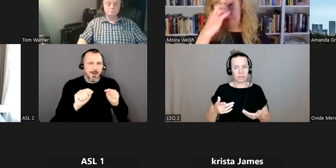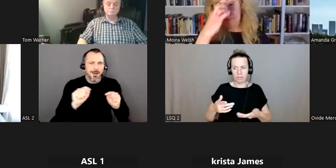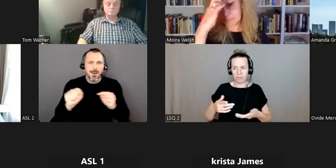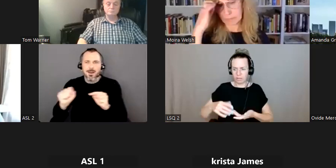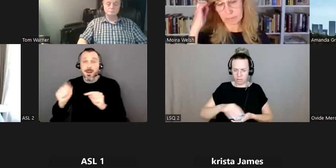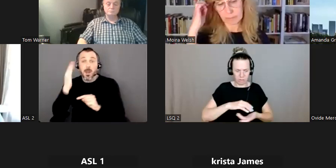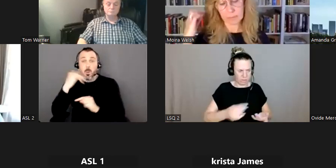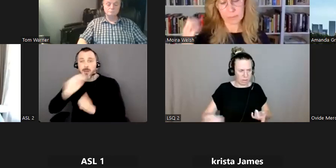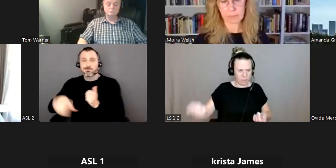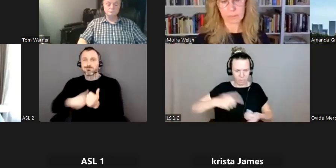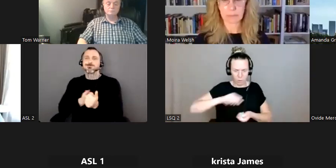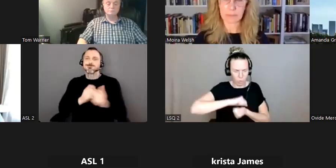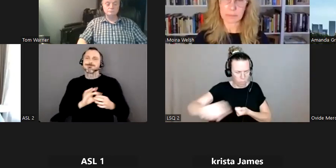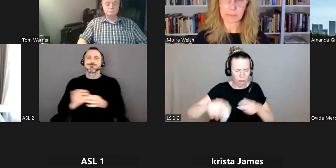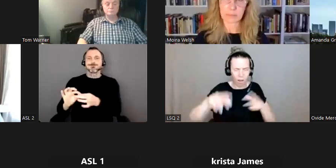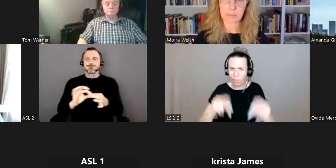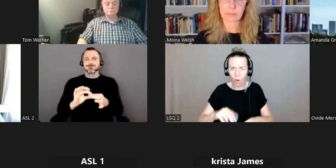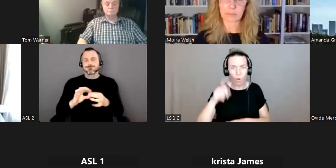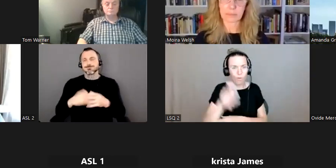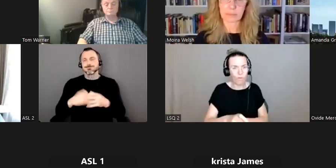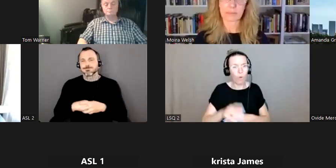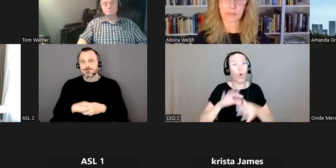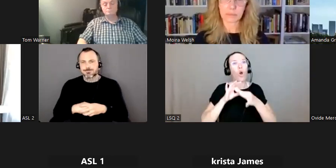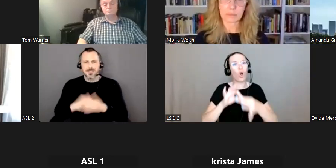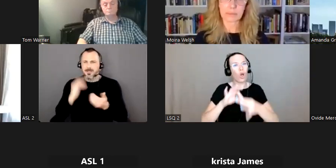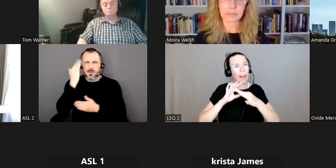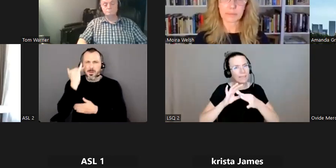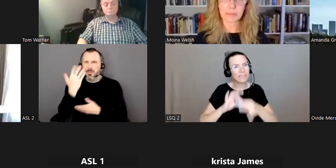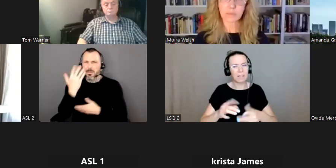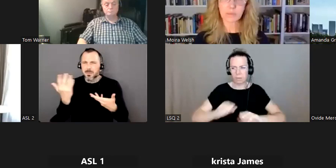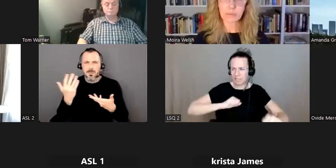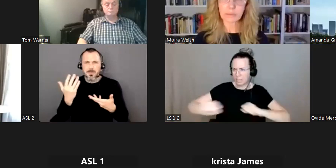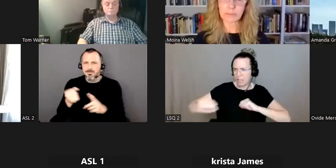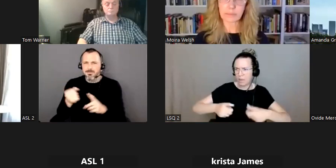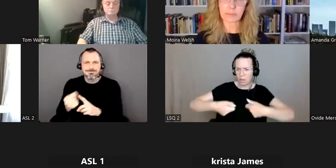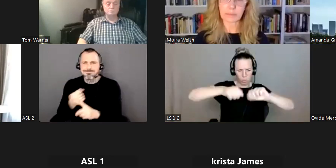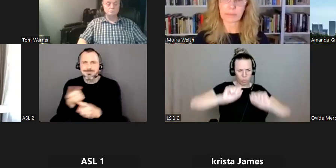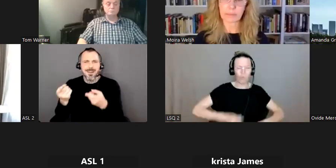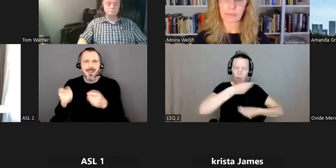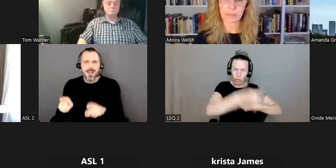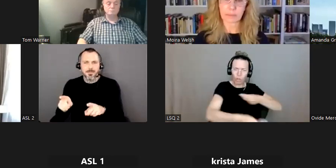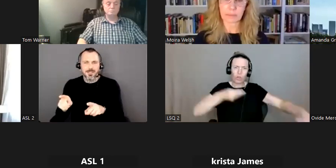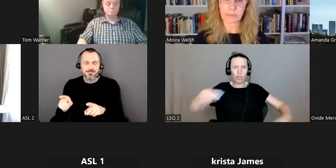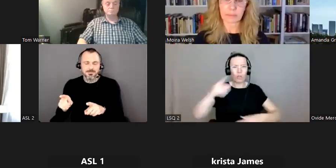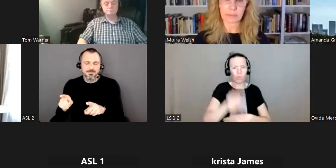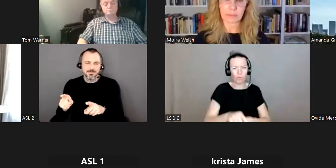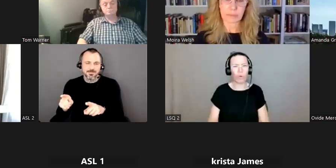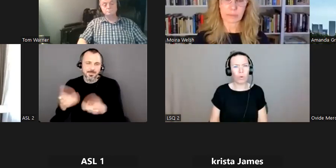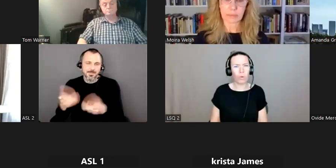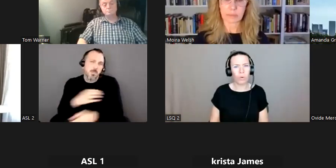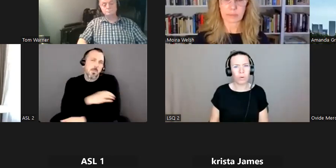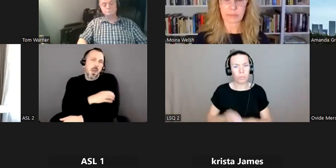these relationships, the power dynamics, and where we're devaluing older people. So that's really what I want to bring